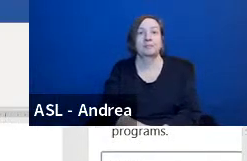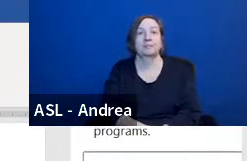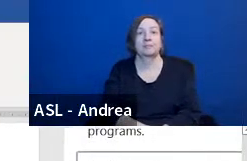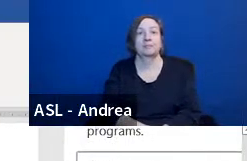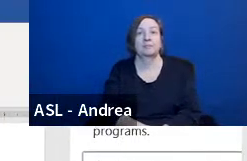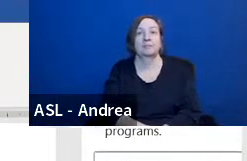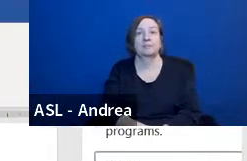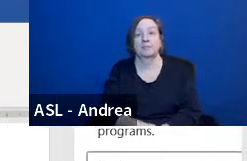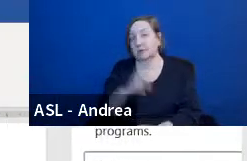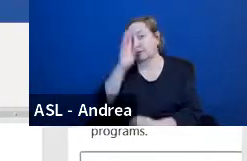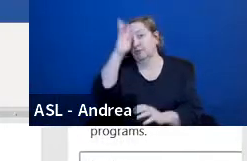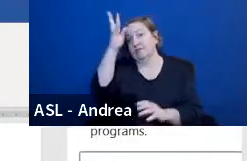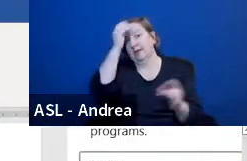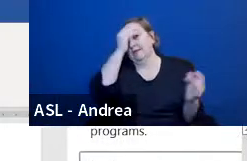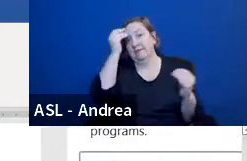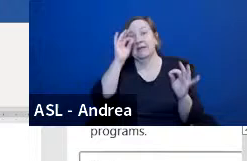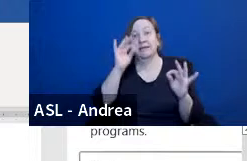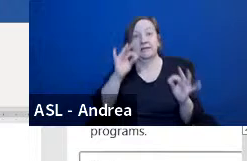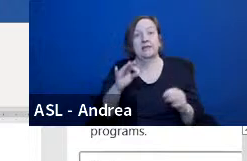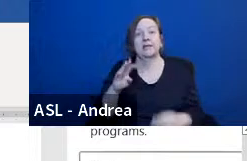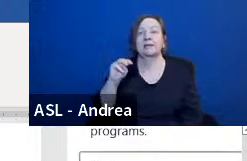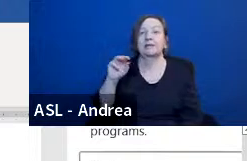That creative thinking. Matt.